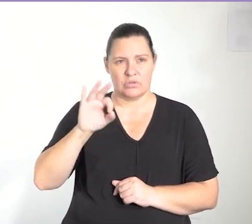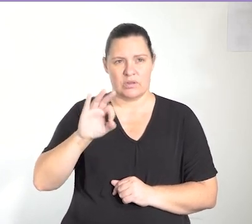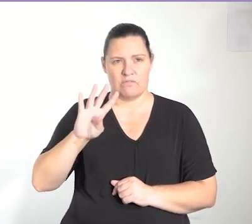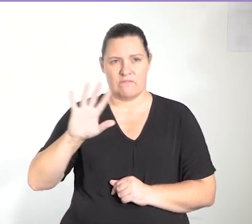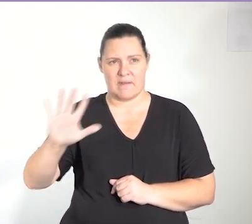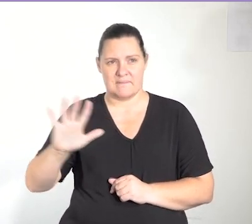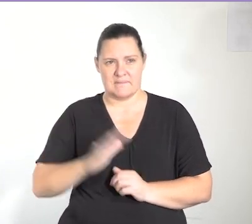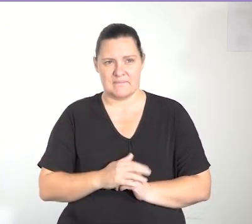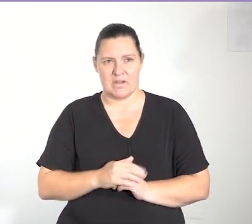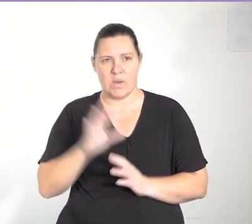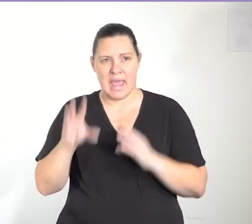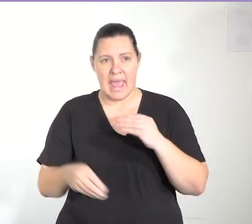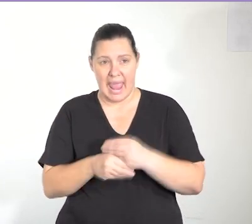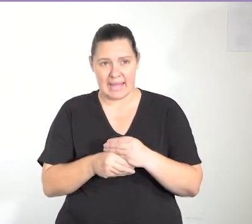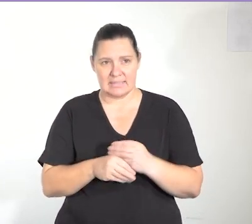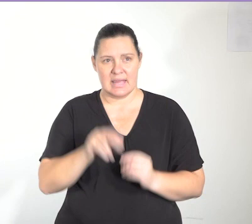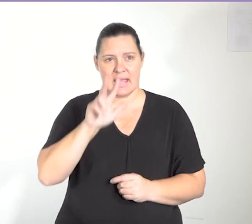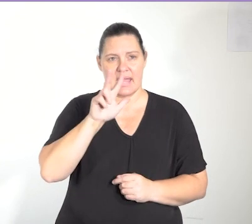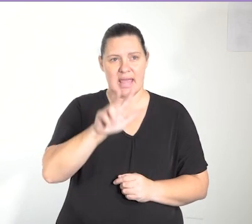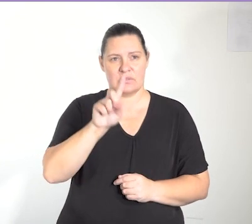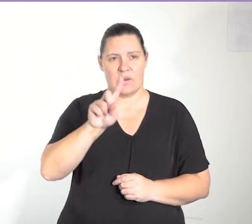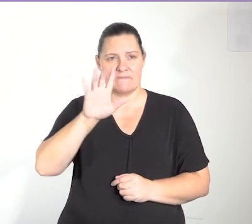124,345. We are adding